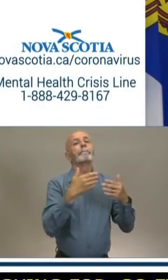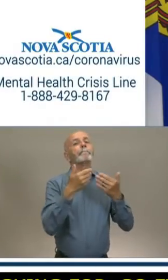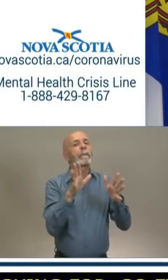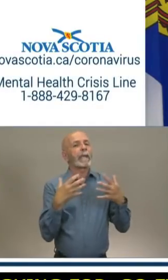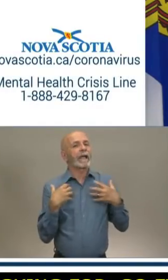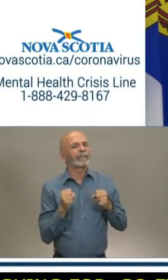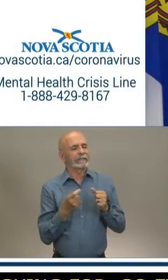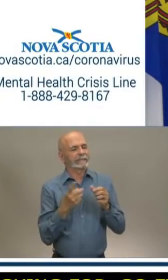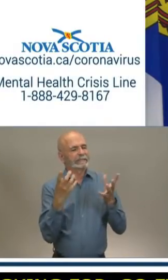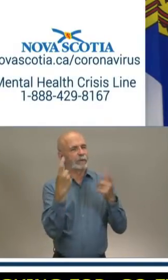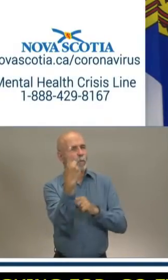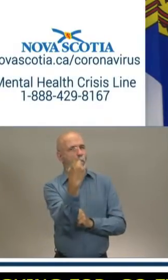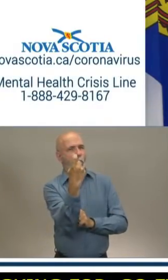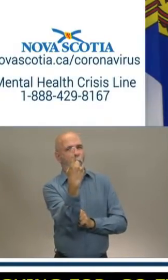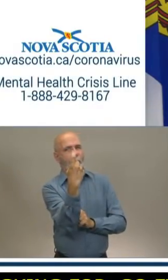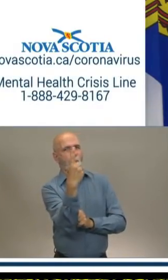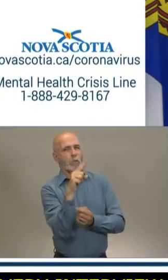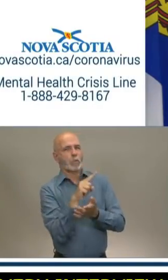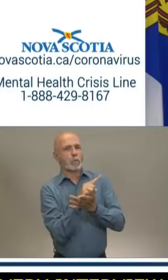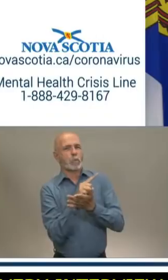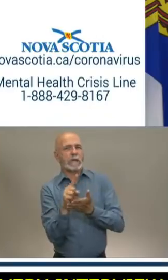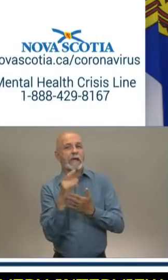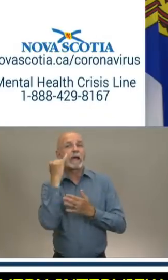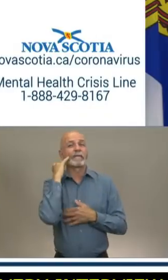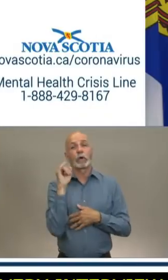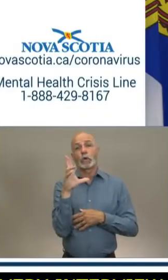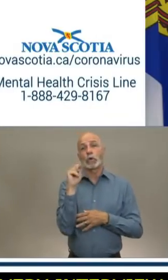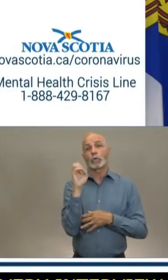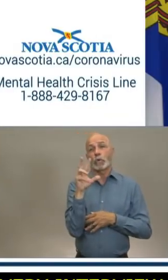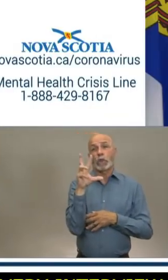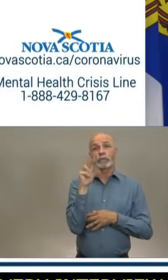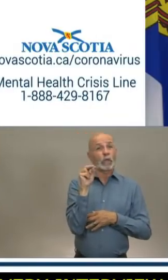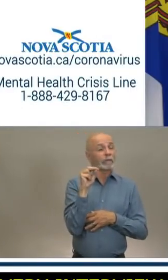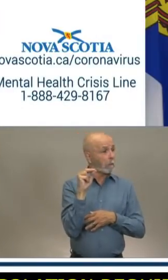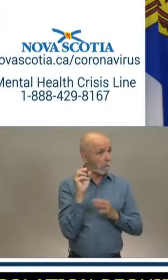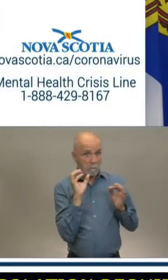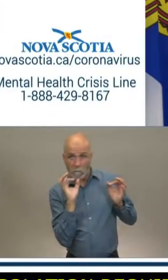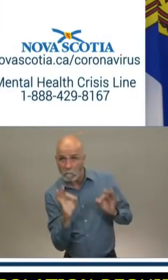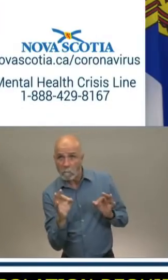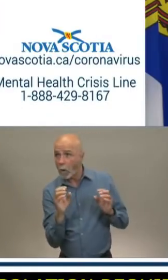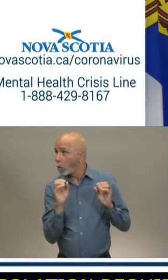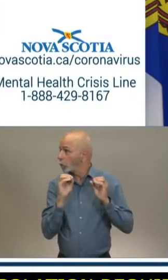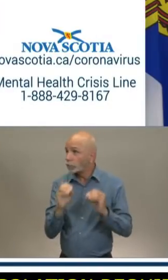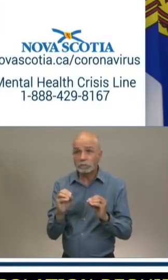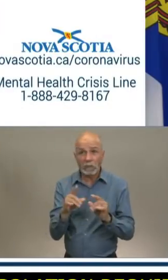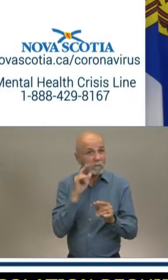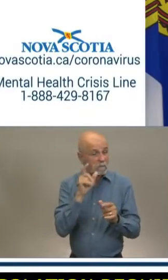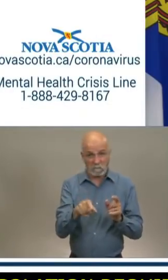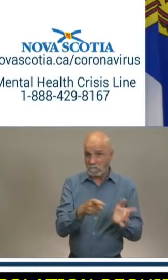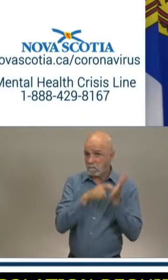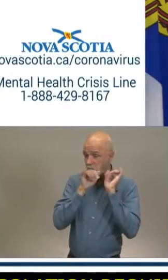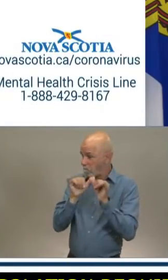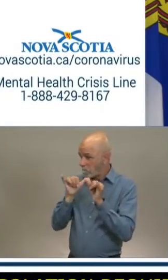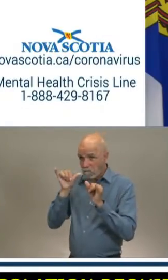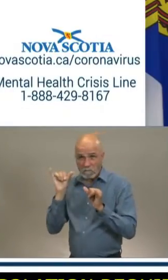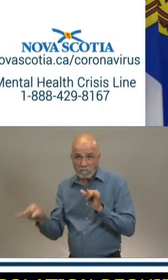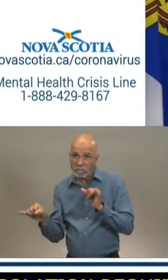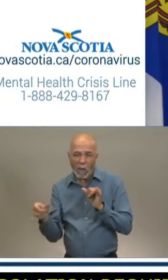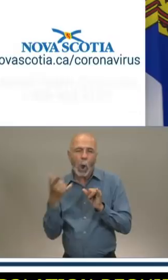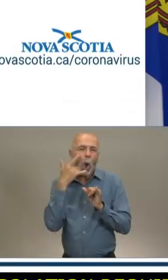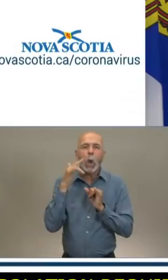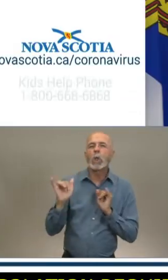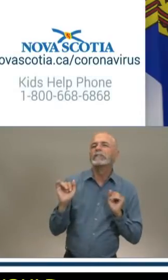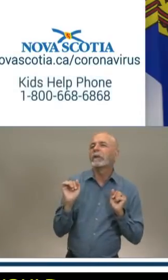all isolation requirements by June 30th, New Brunswick would enter into the so-called bubble, but it's not really a full bubble